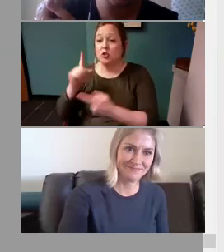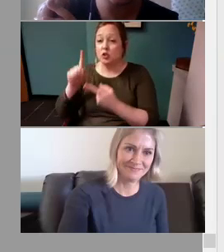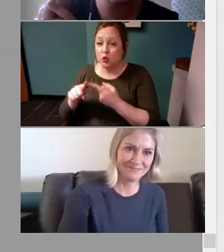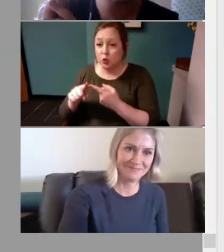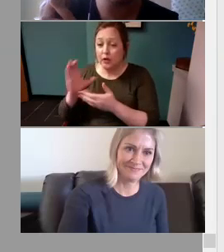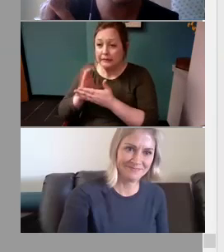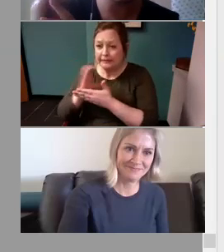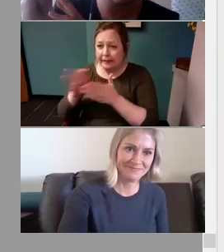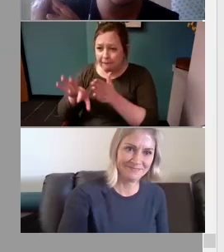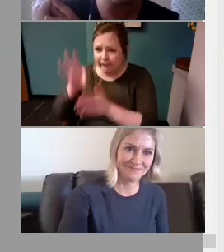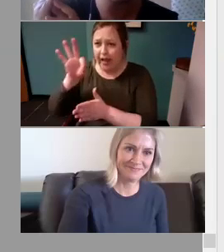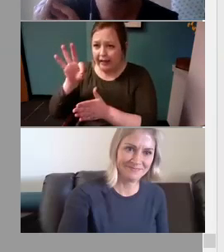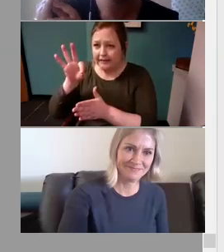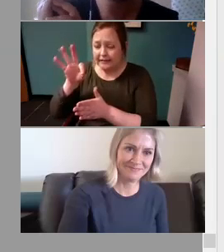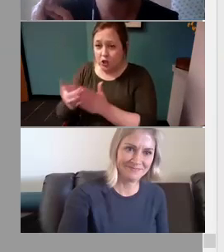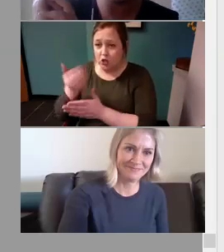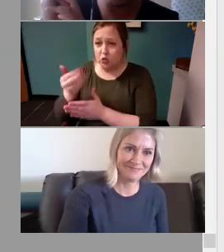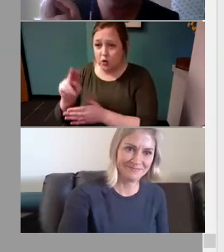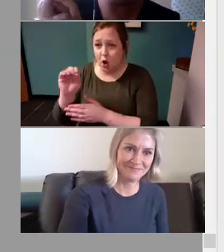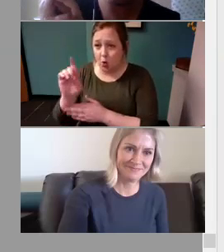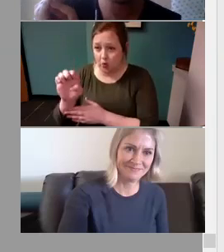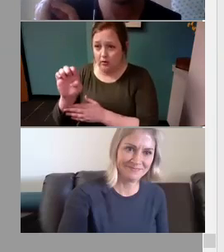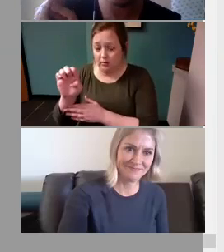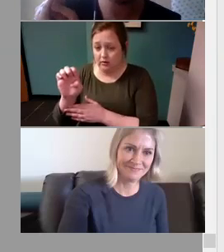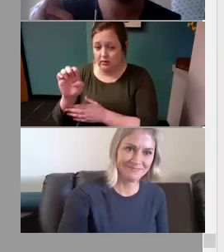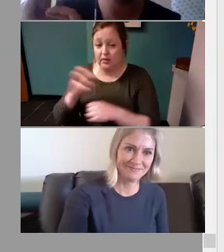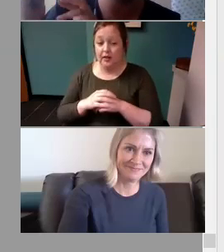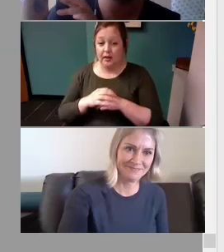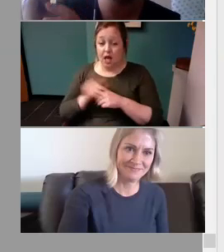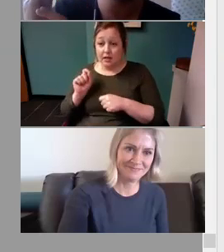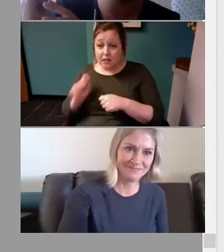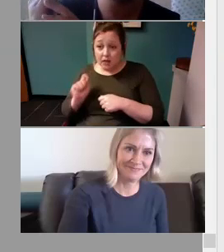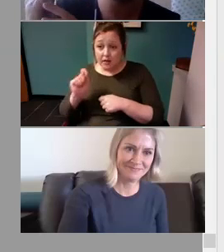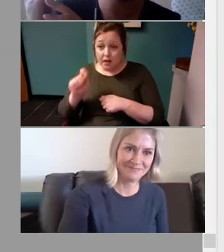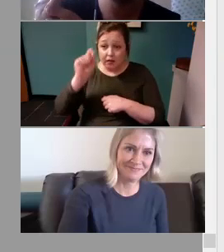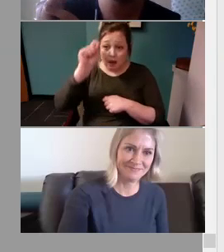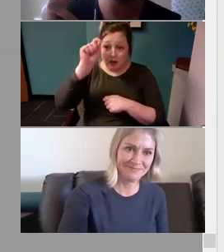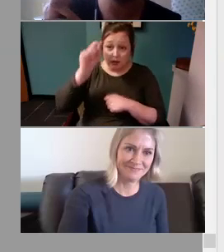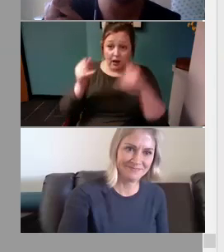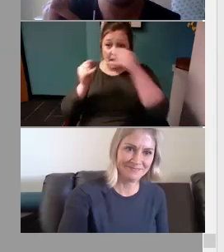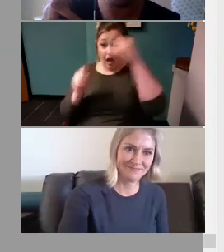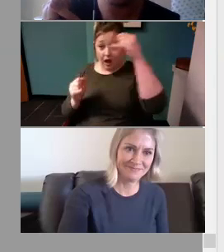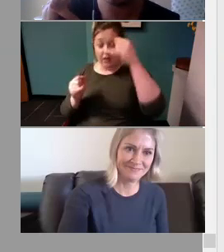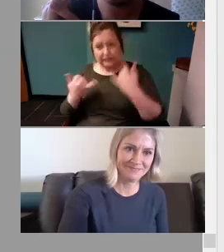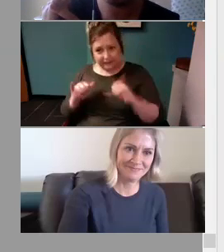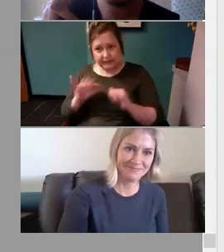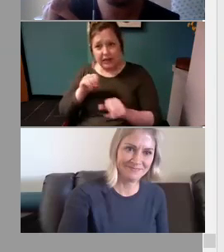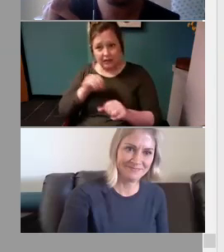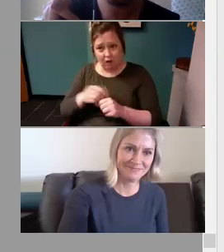The dotted edges represent edges that are part of the graph, but DFS did not use them to explore